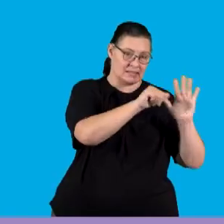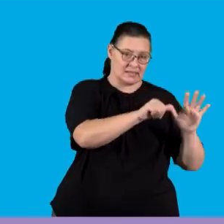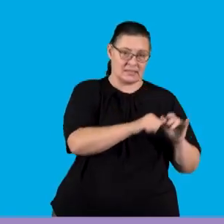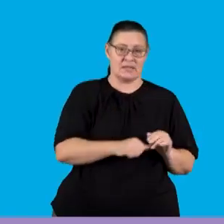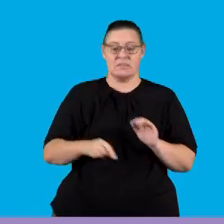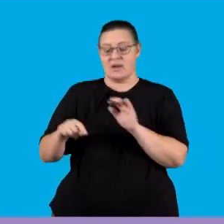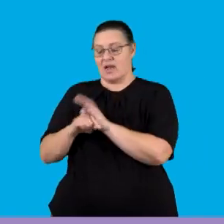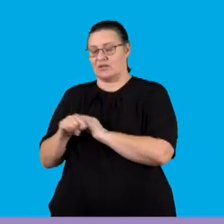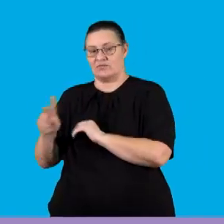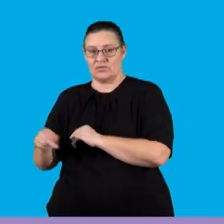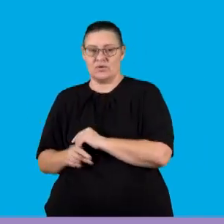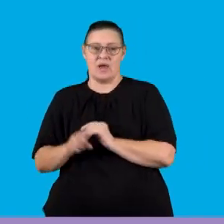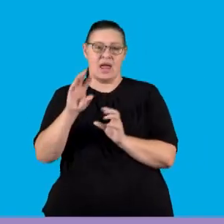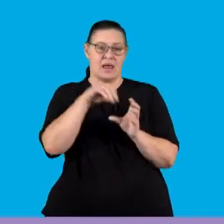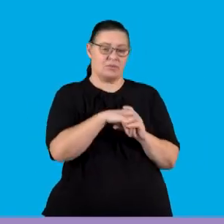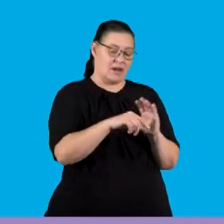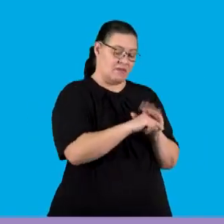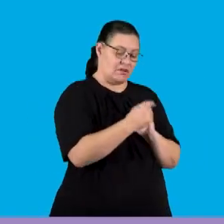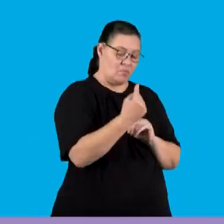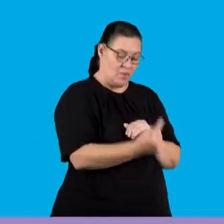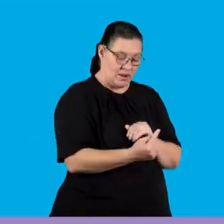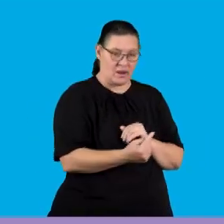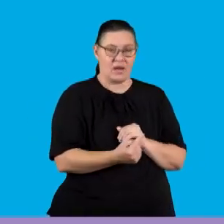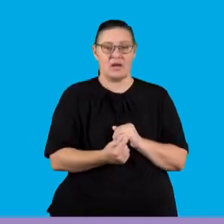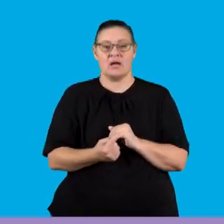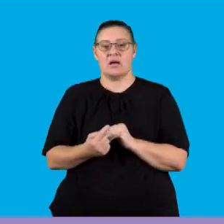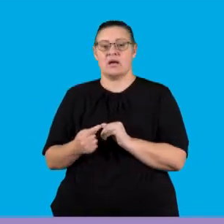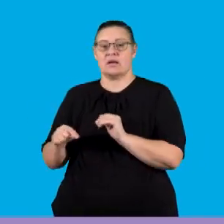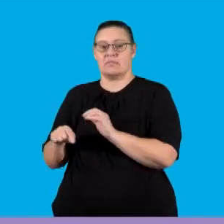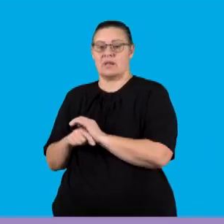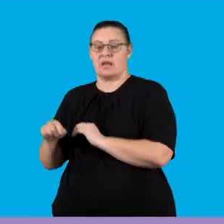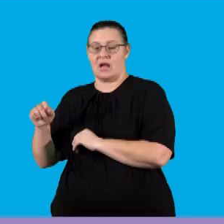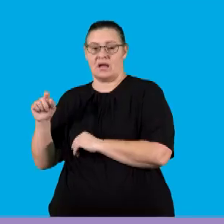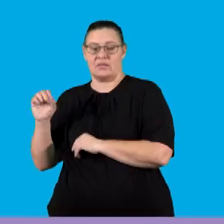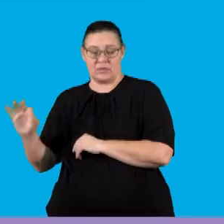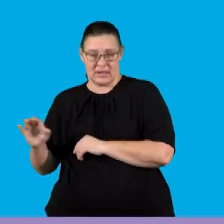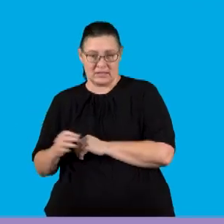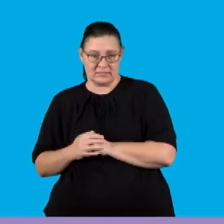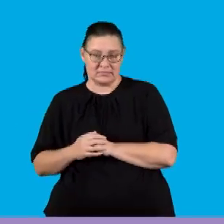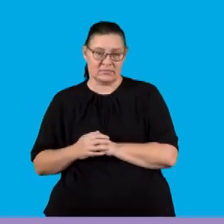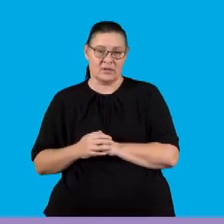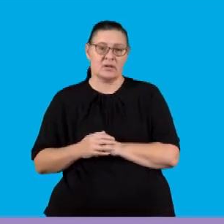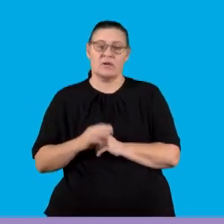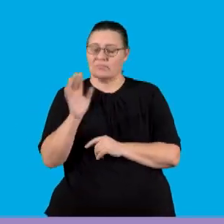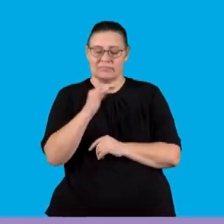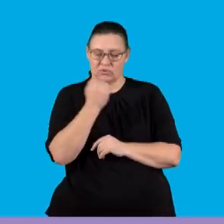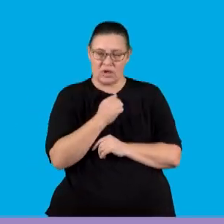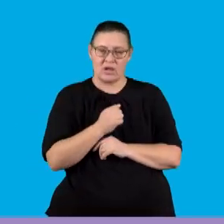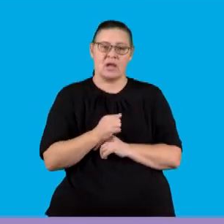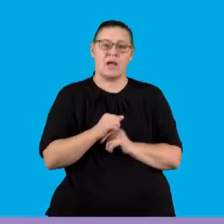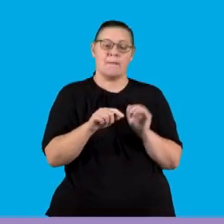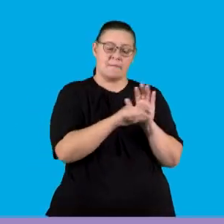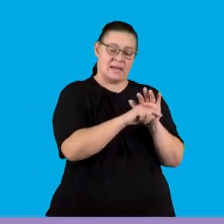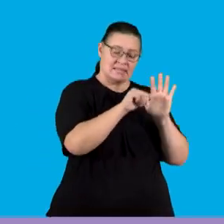our answer was -2. When the input value was -1, so when the input value was -6, our answer was a